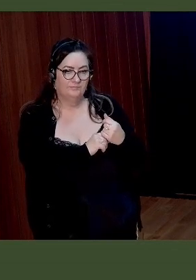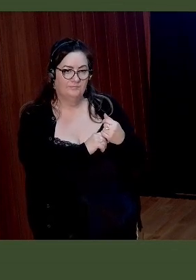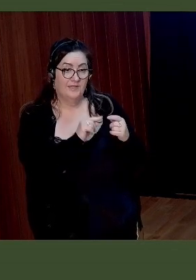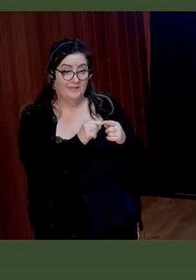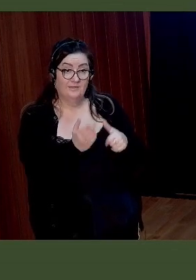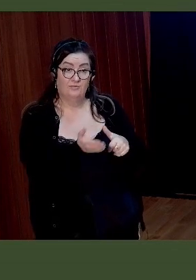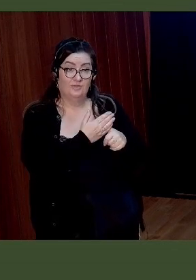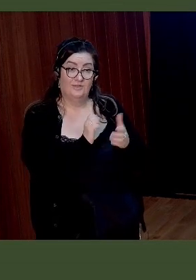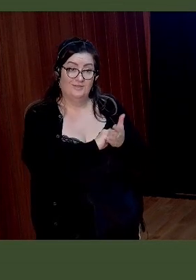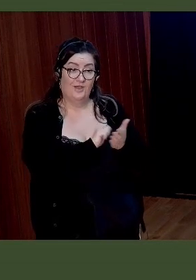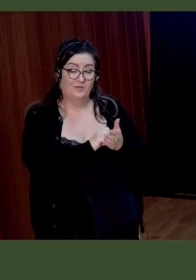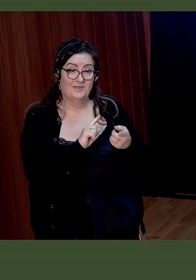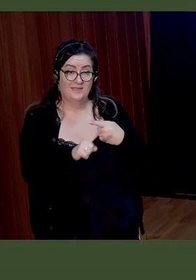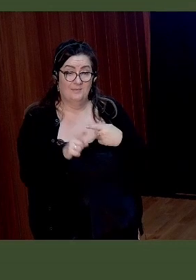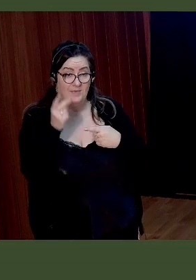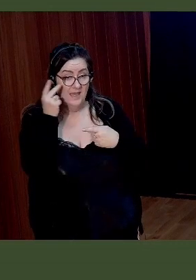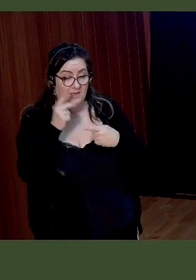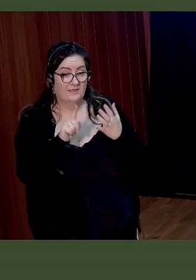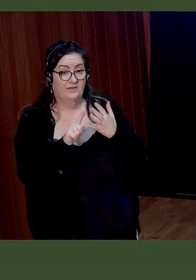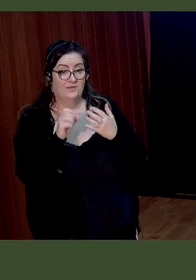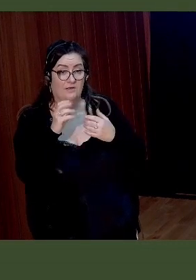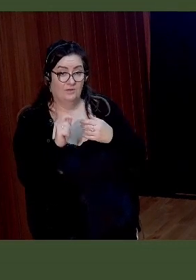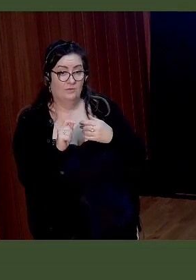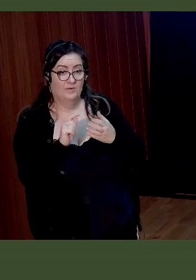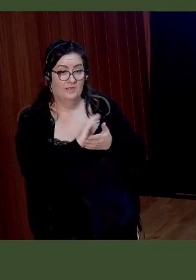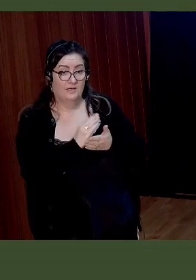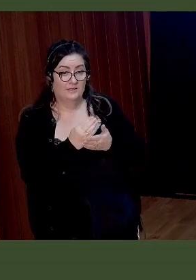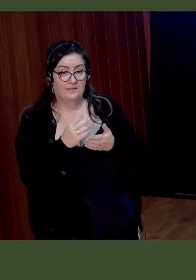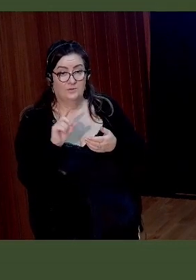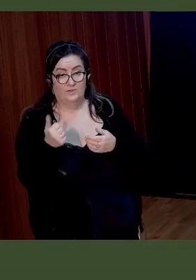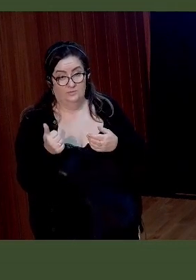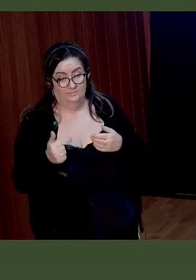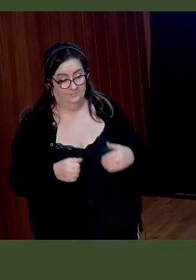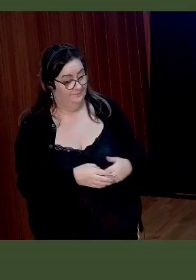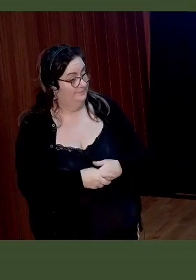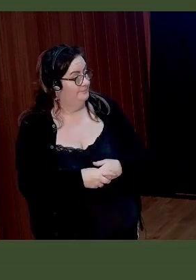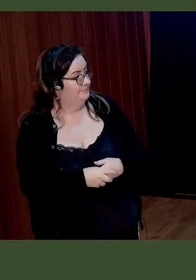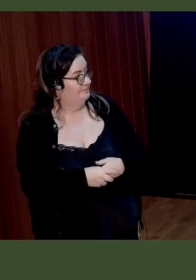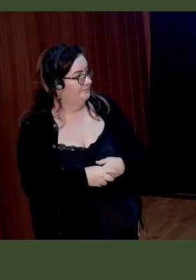These are the original documents signed by Éamon de Valera on the 7th of October 1921.